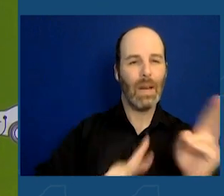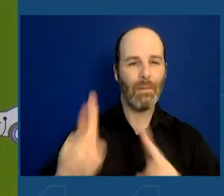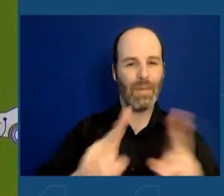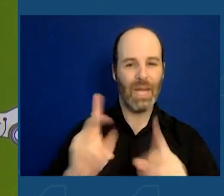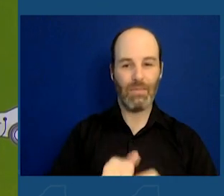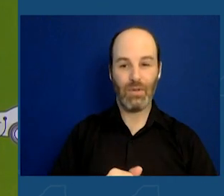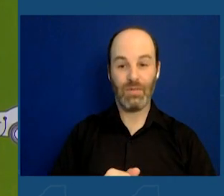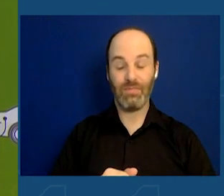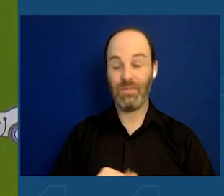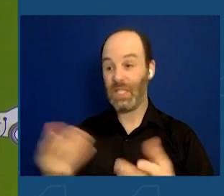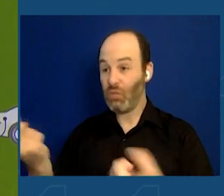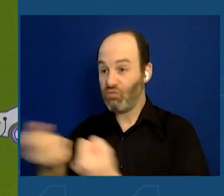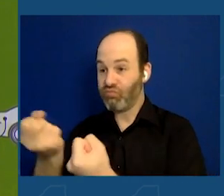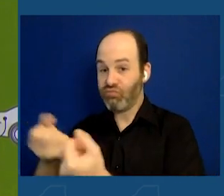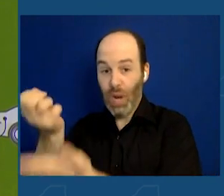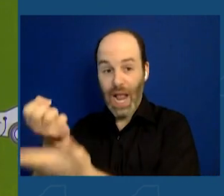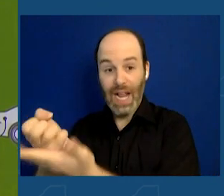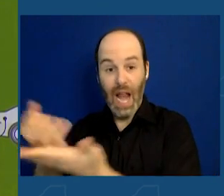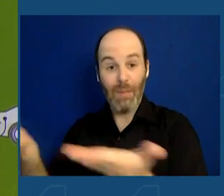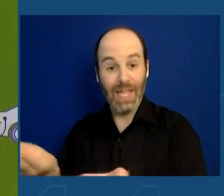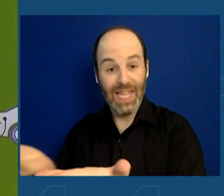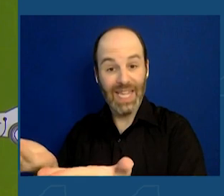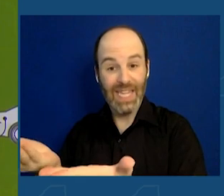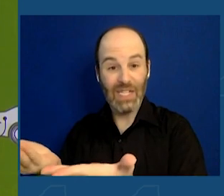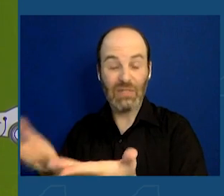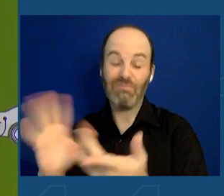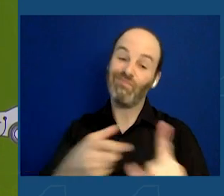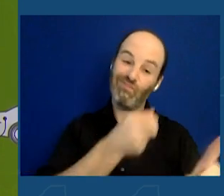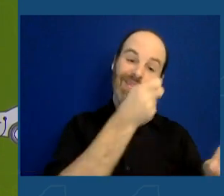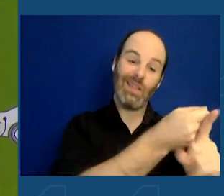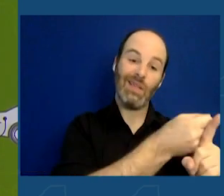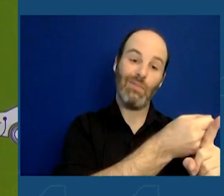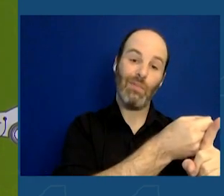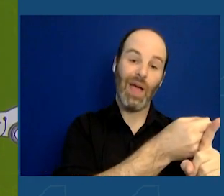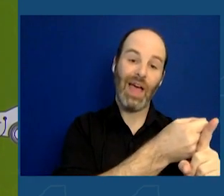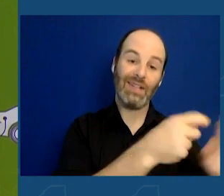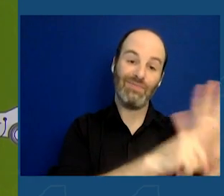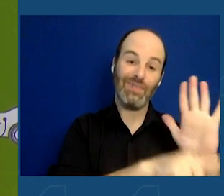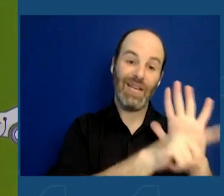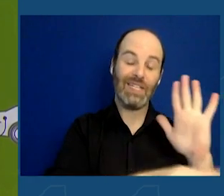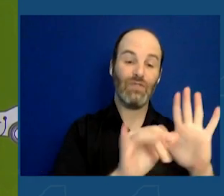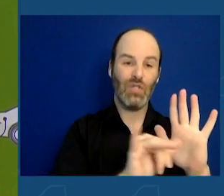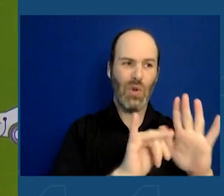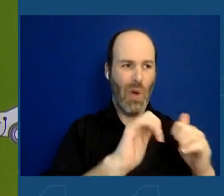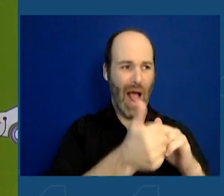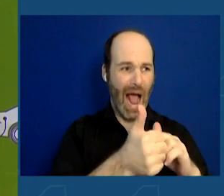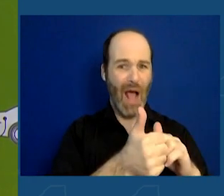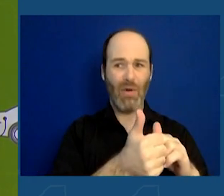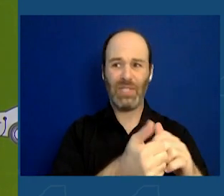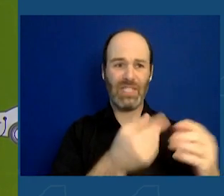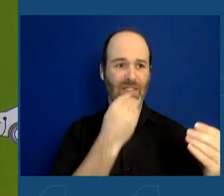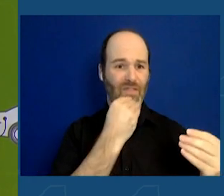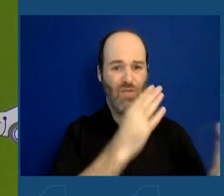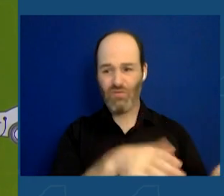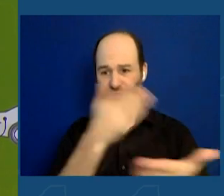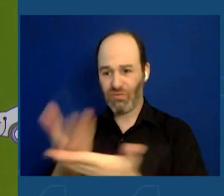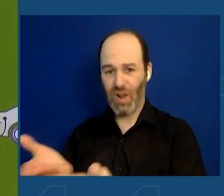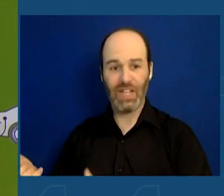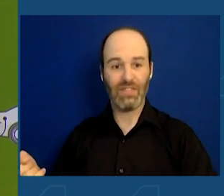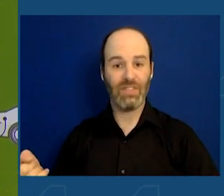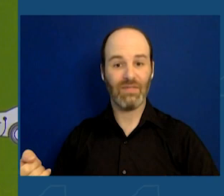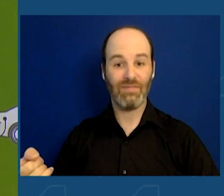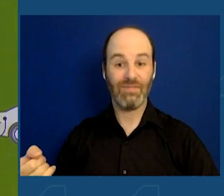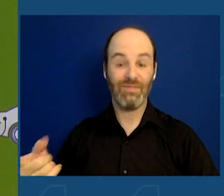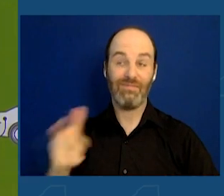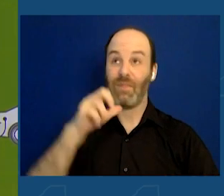side, there's an impact. Because how does all this produce get there? It's not being dropped